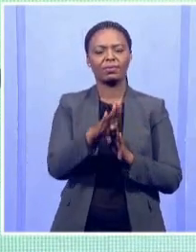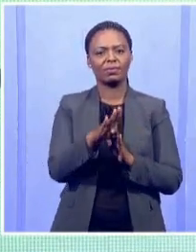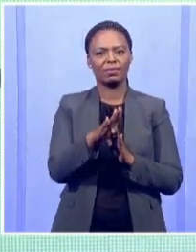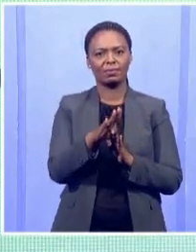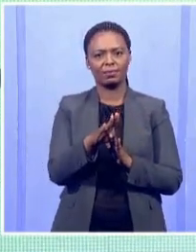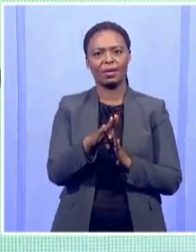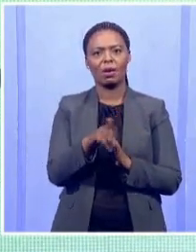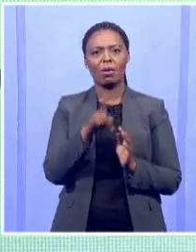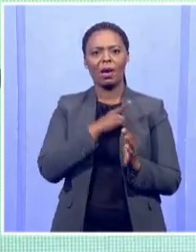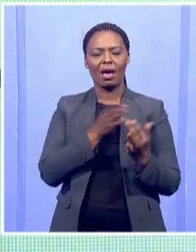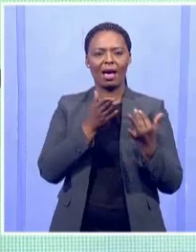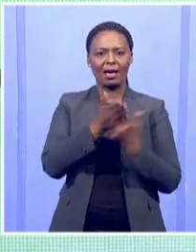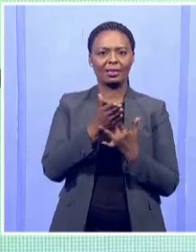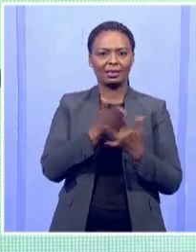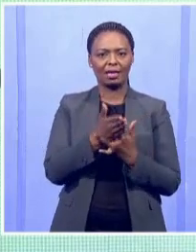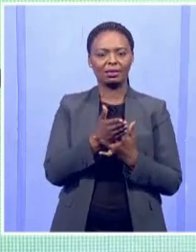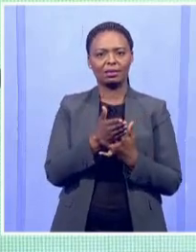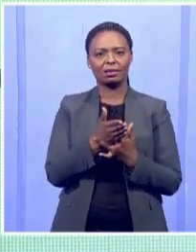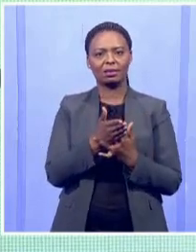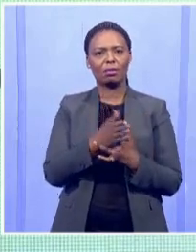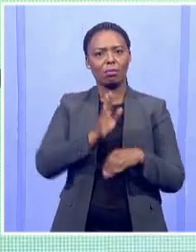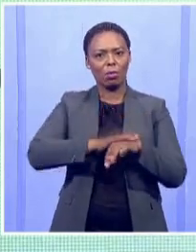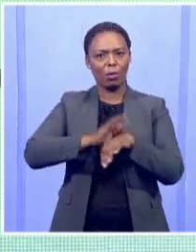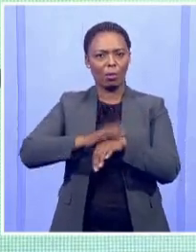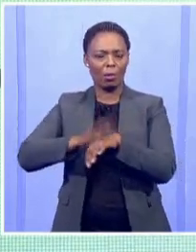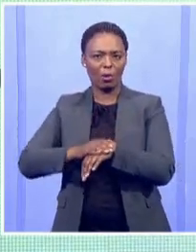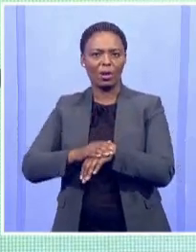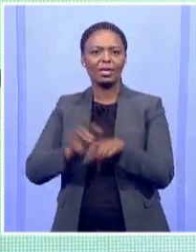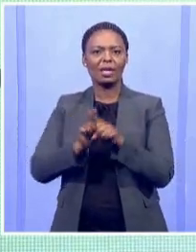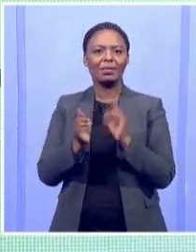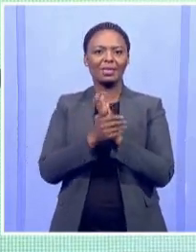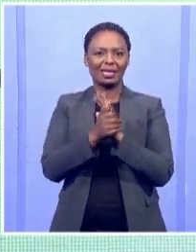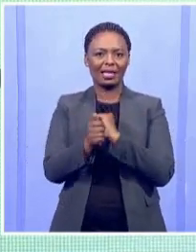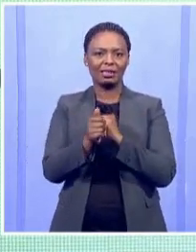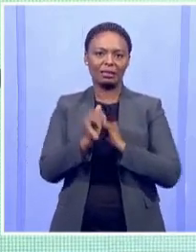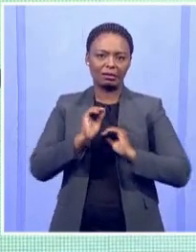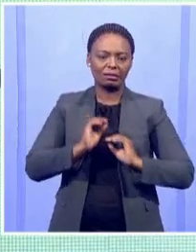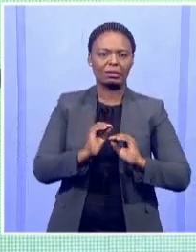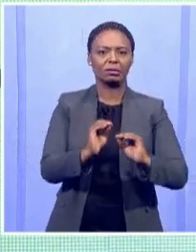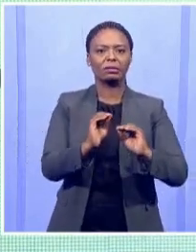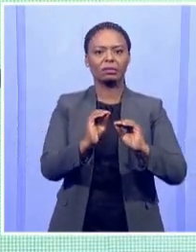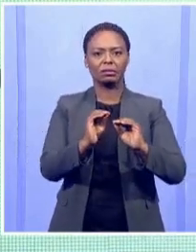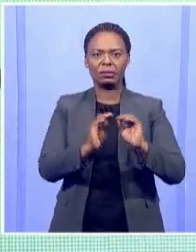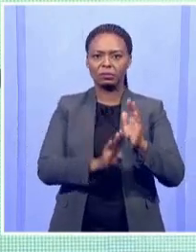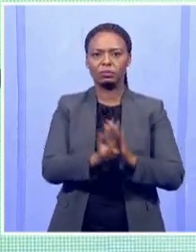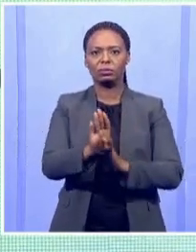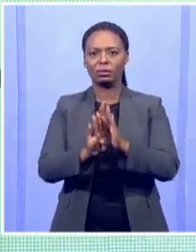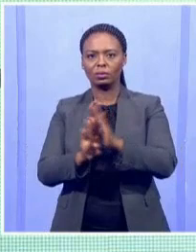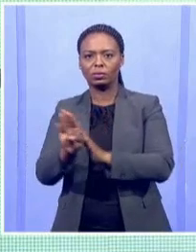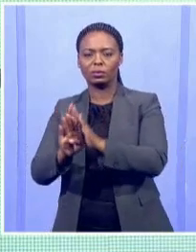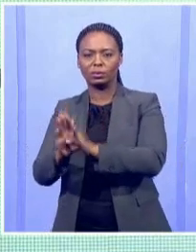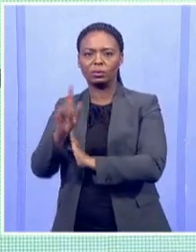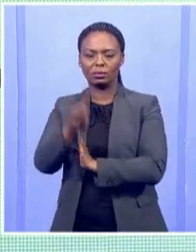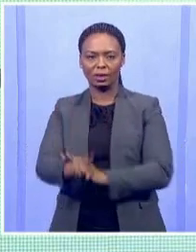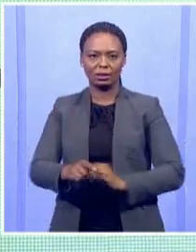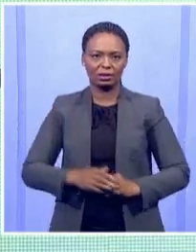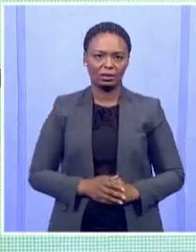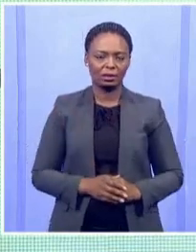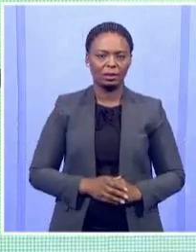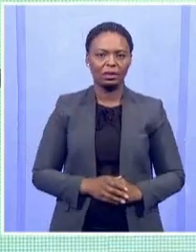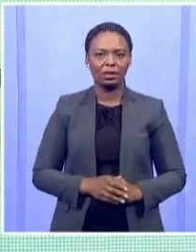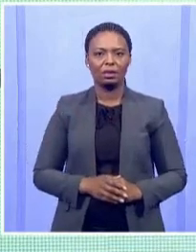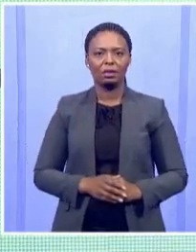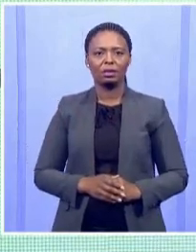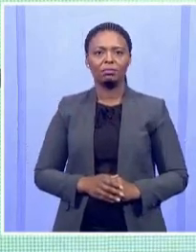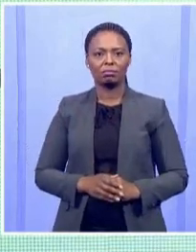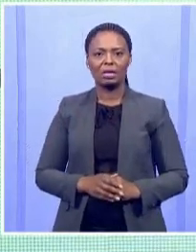and also skills and promote positive changes in the behavior of how we